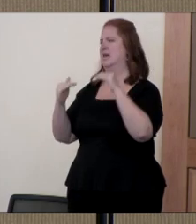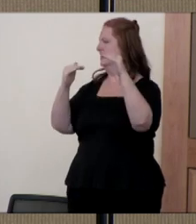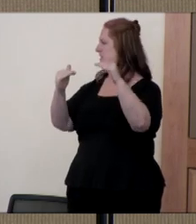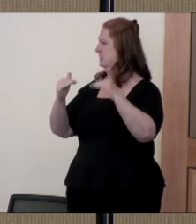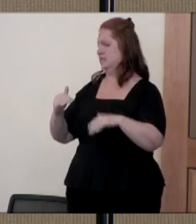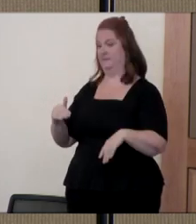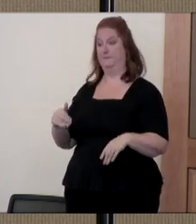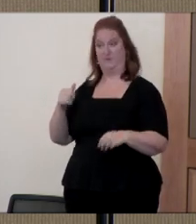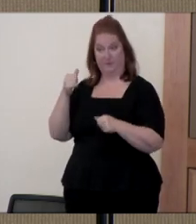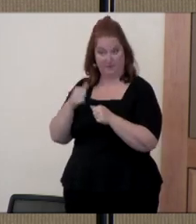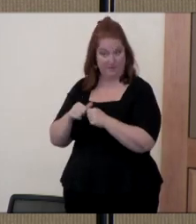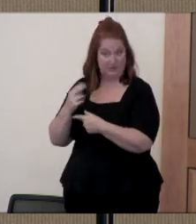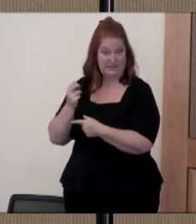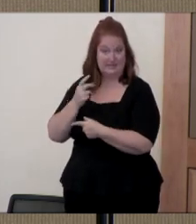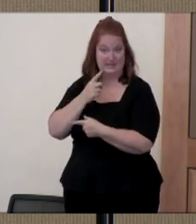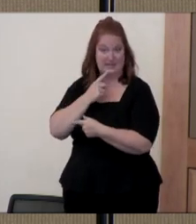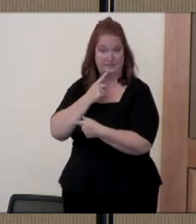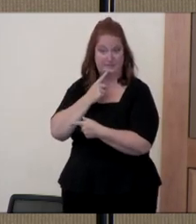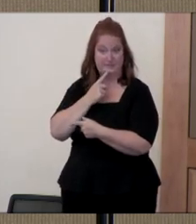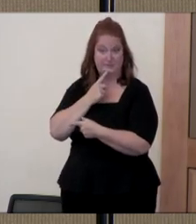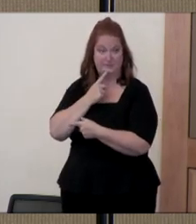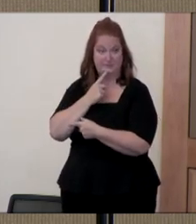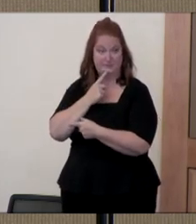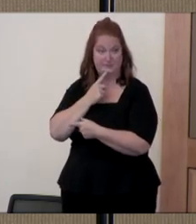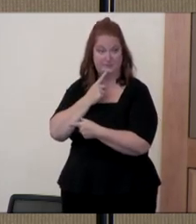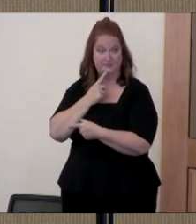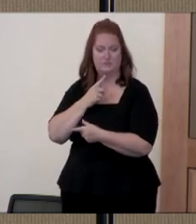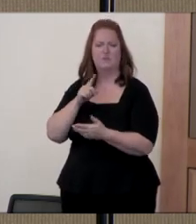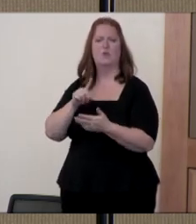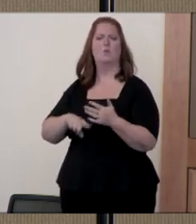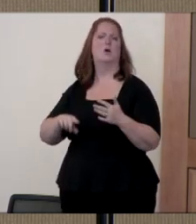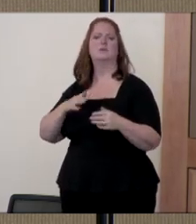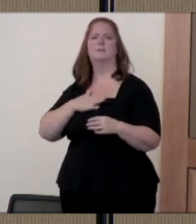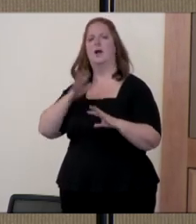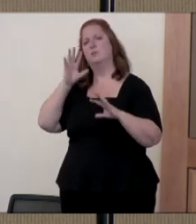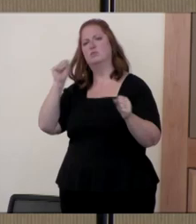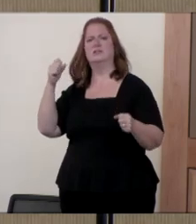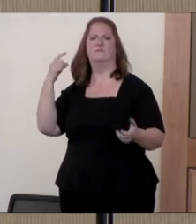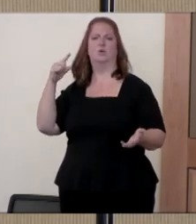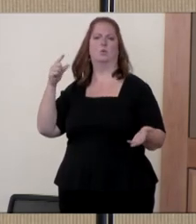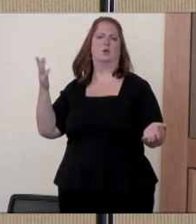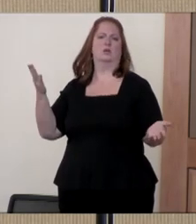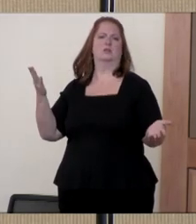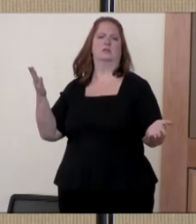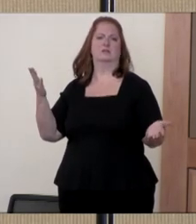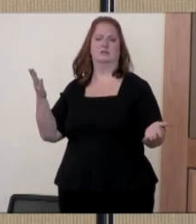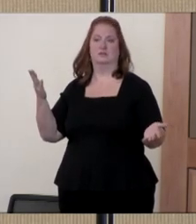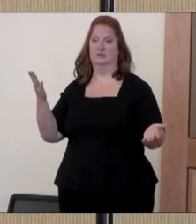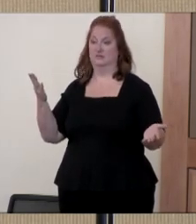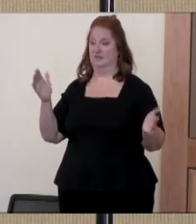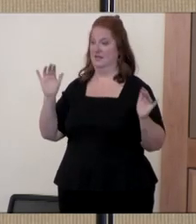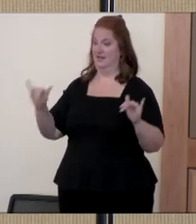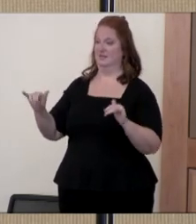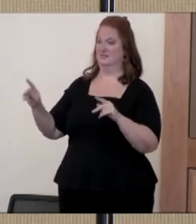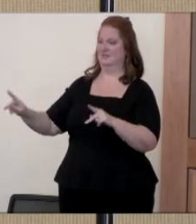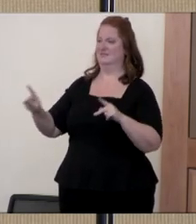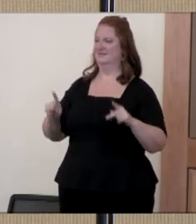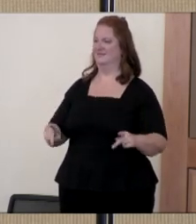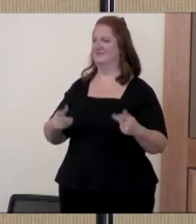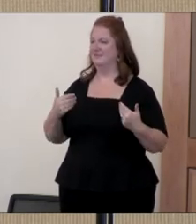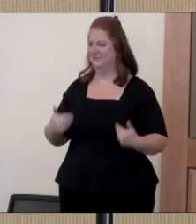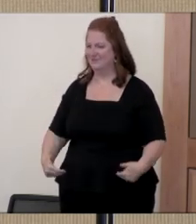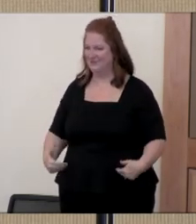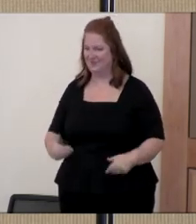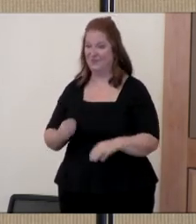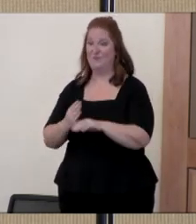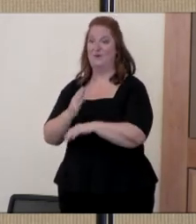remember what he said. He said, well, what's the presidency for? So here I am, having spent more than a